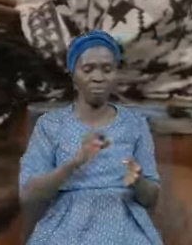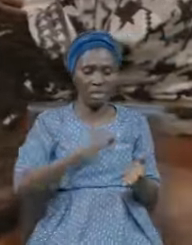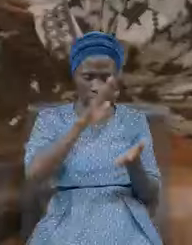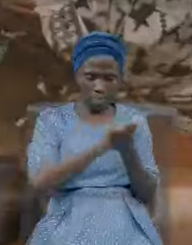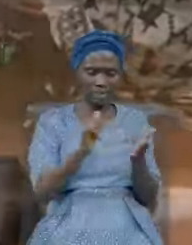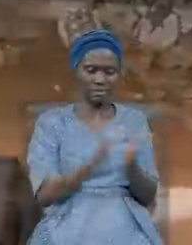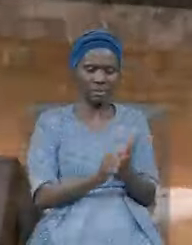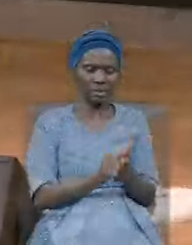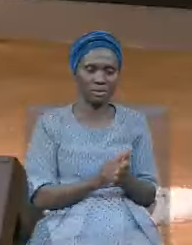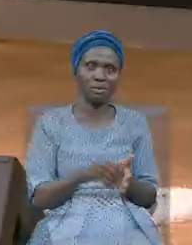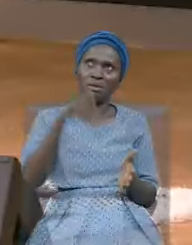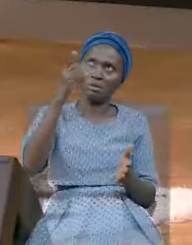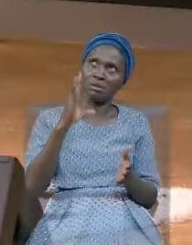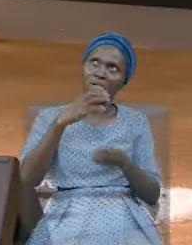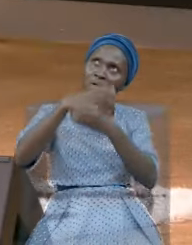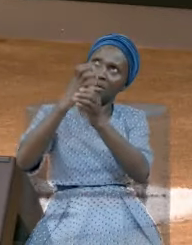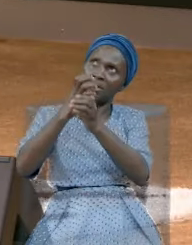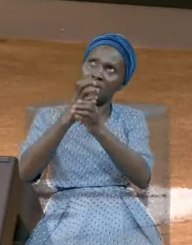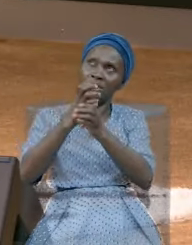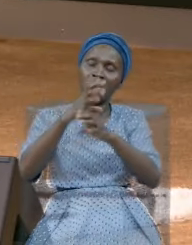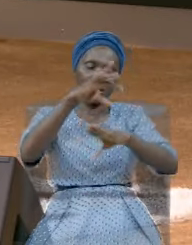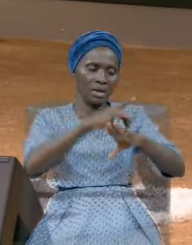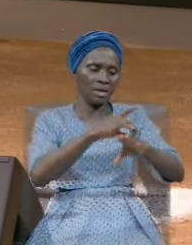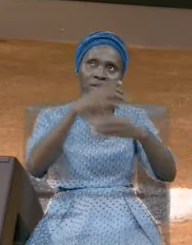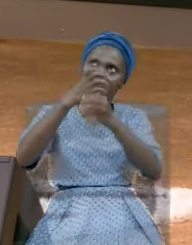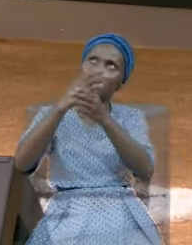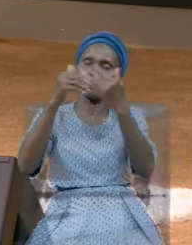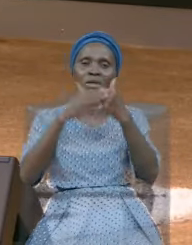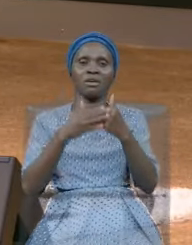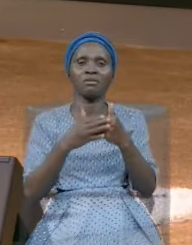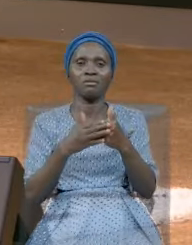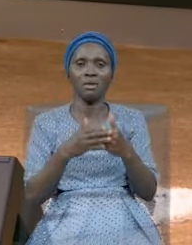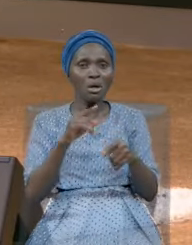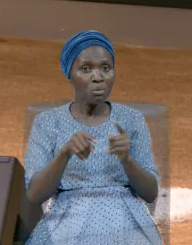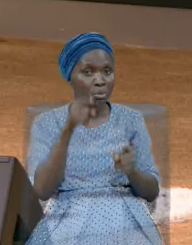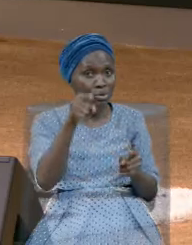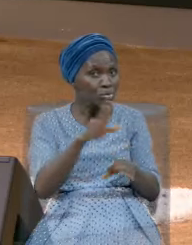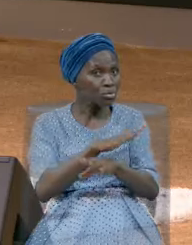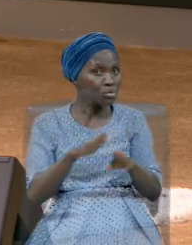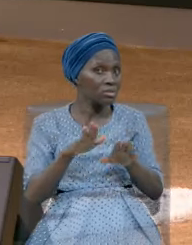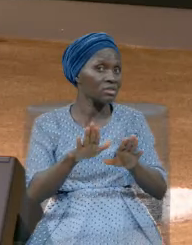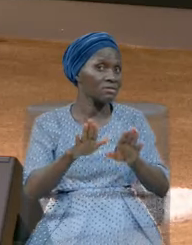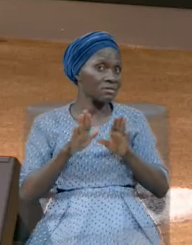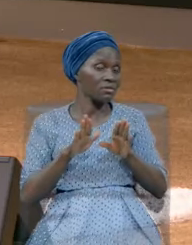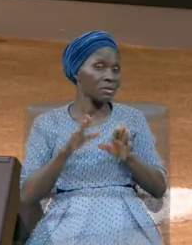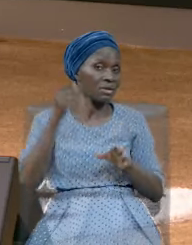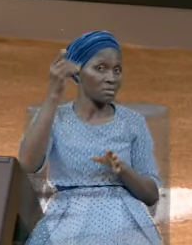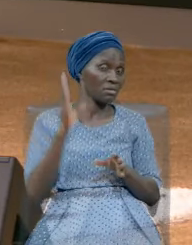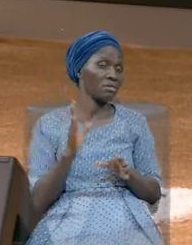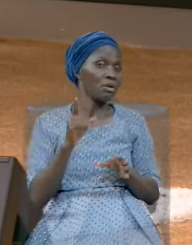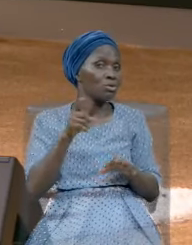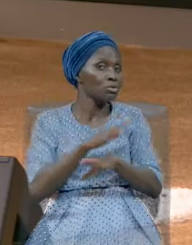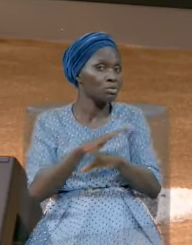earth. You don't even tremble because you are disobeying, you